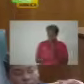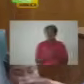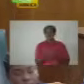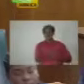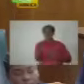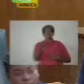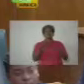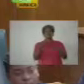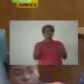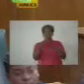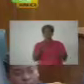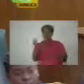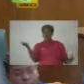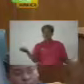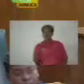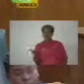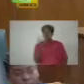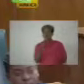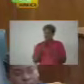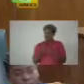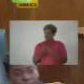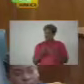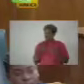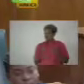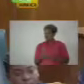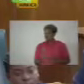to define what is the problem.